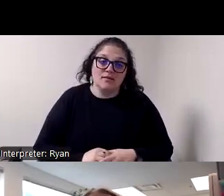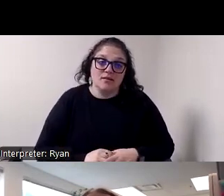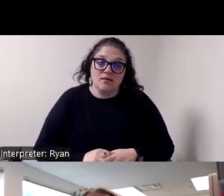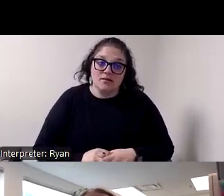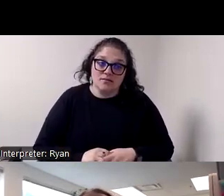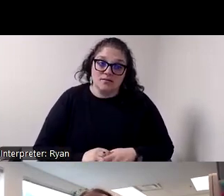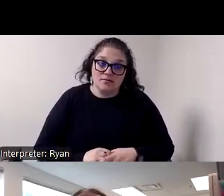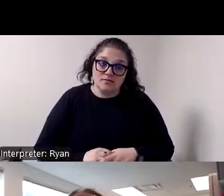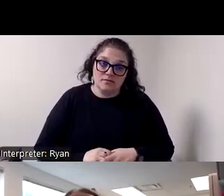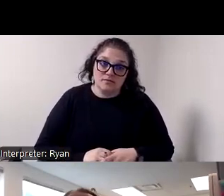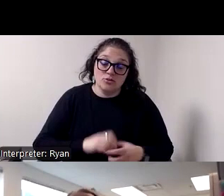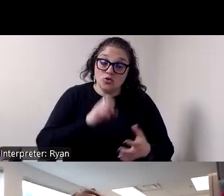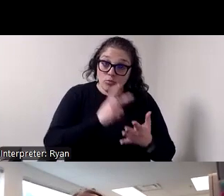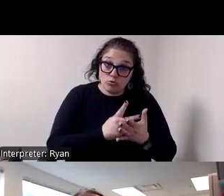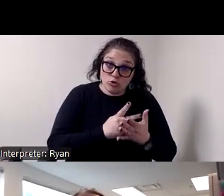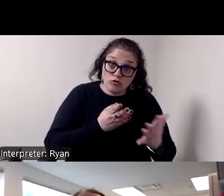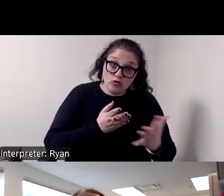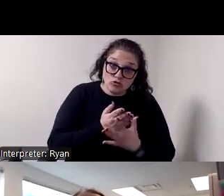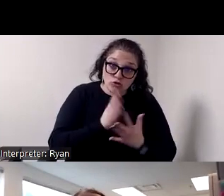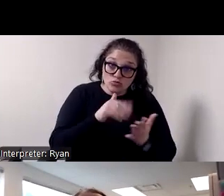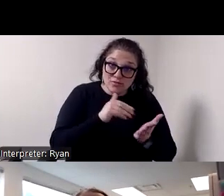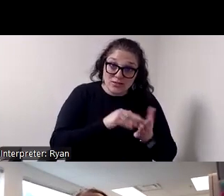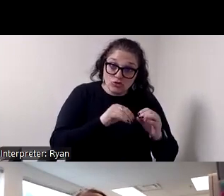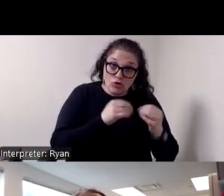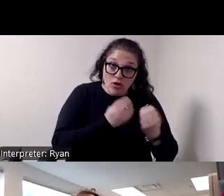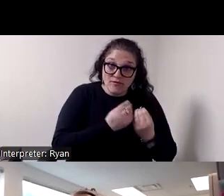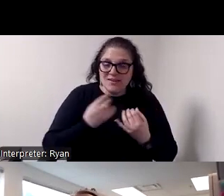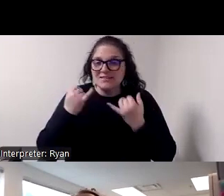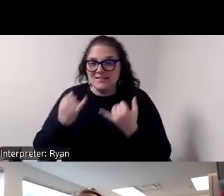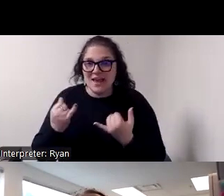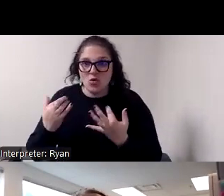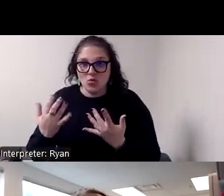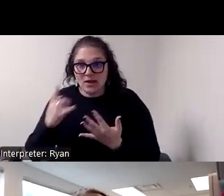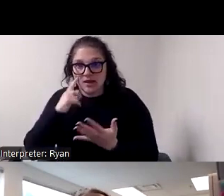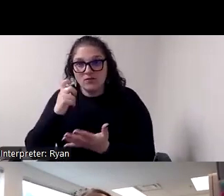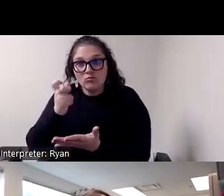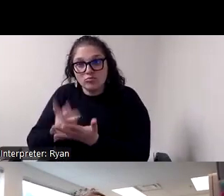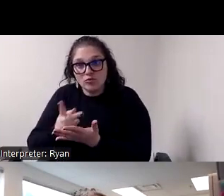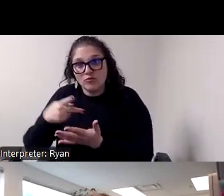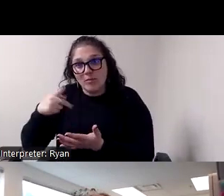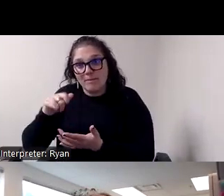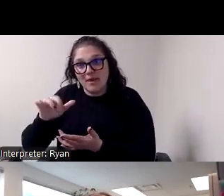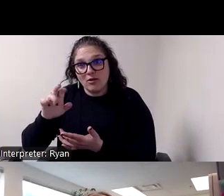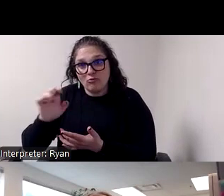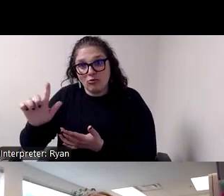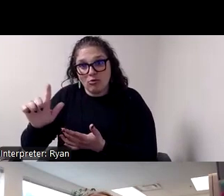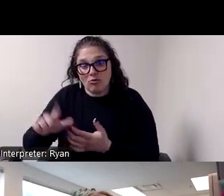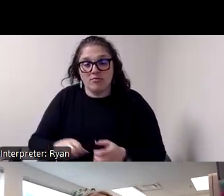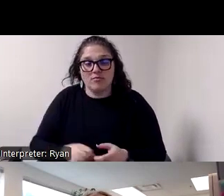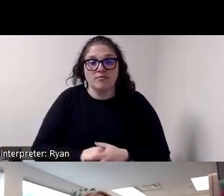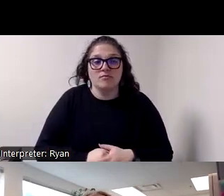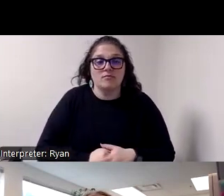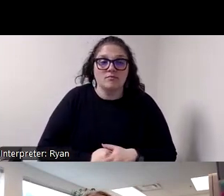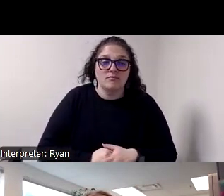been approved through central office and it is now awaiting approval by payroll. So it is showing as pending. Now